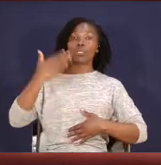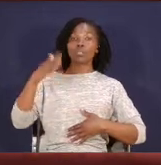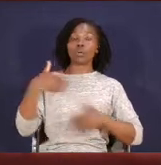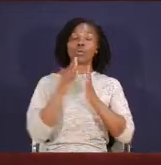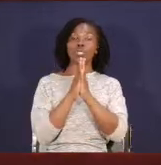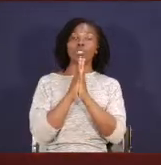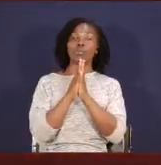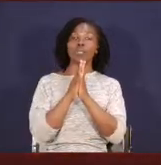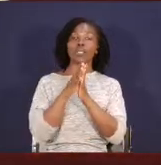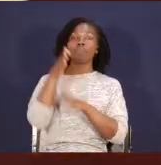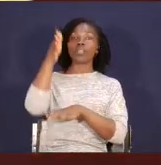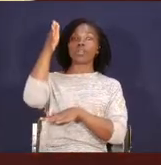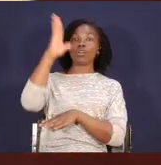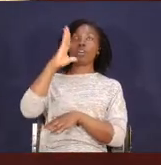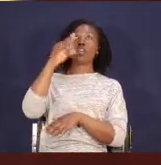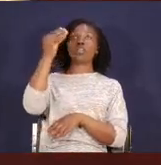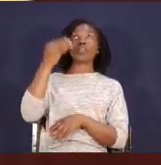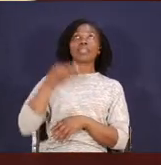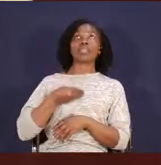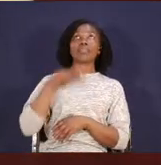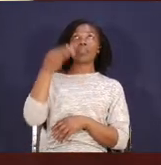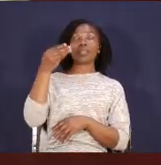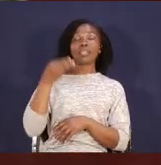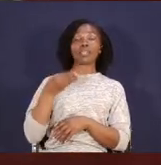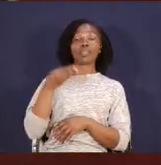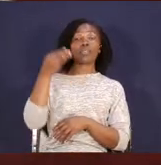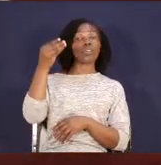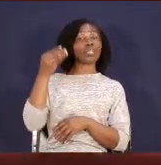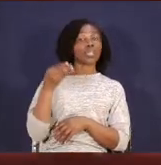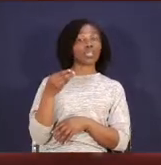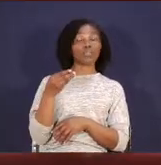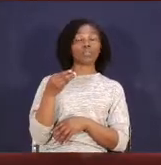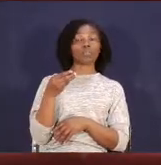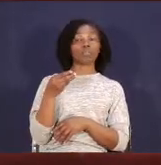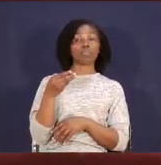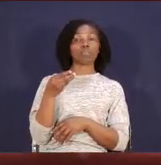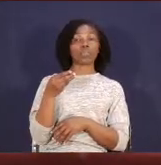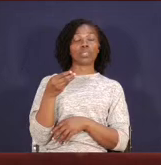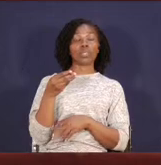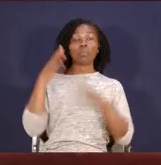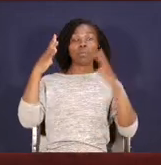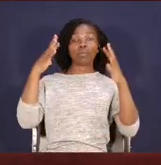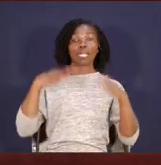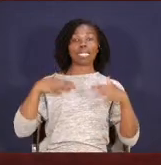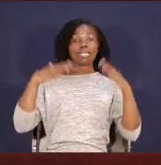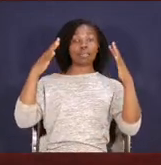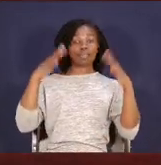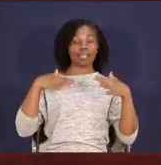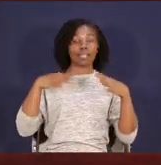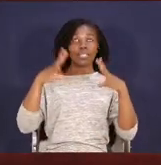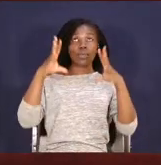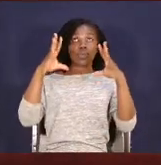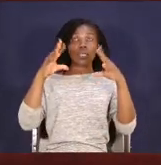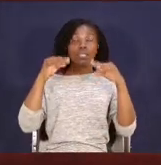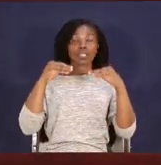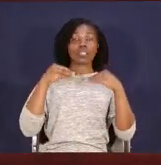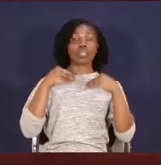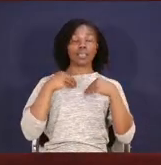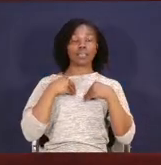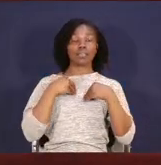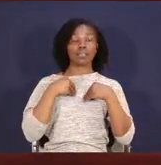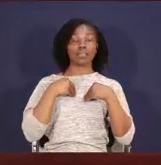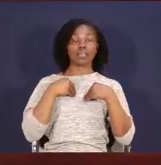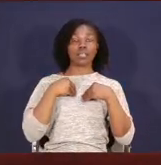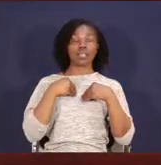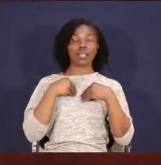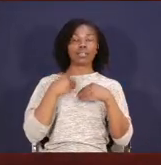a lot, and there's no problem on the God side. There is a lot of stuff. In fact, we are getting rain, Dr. Kaupa, and the other